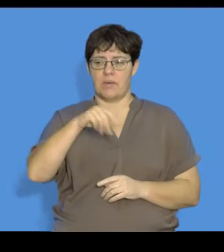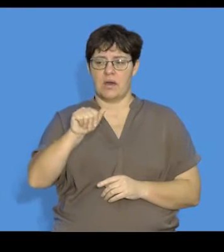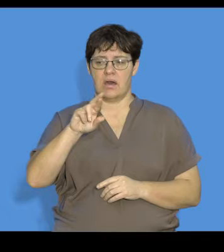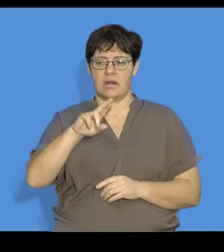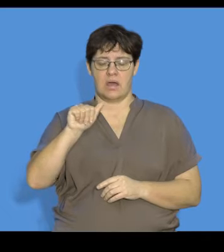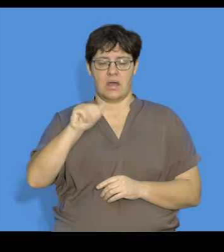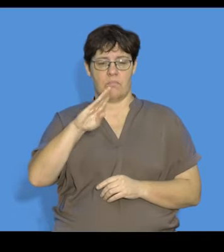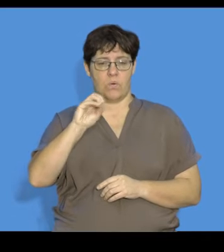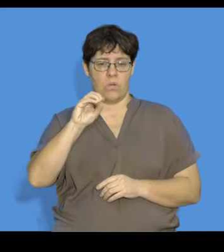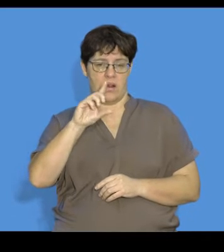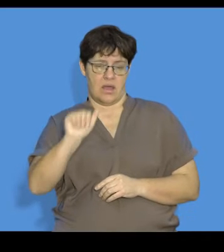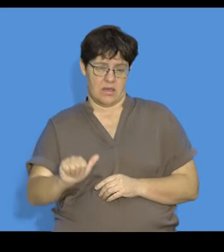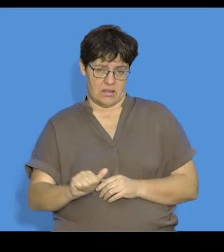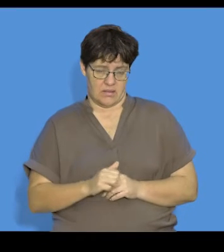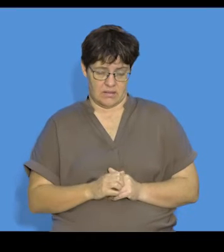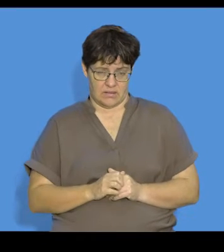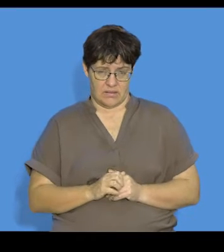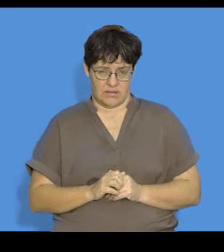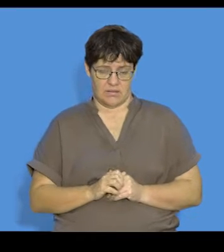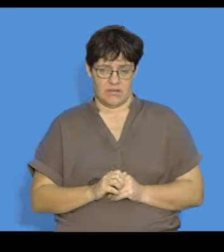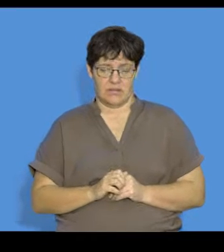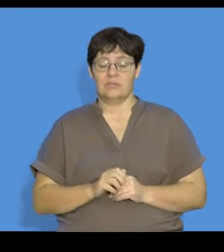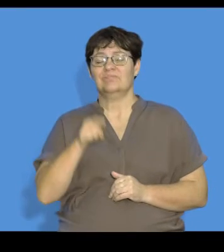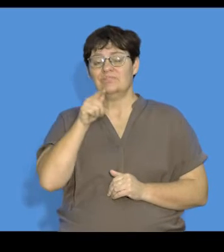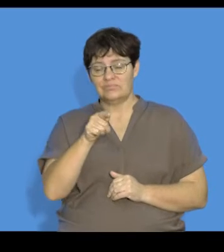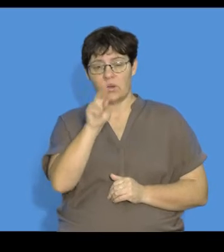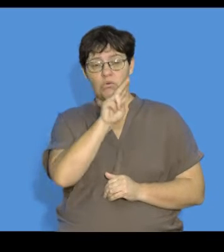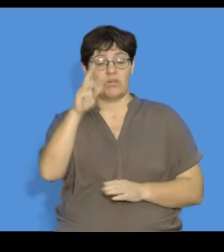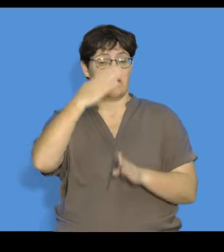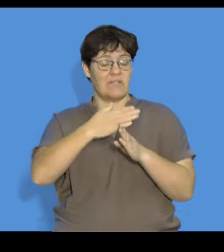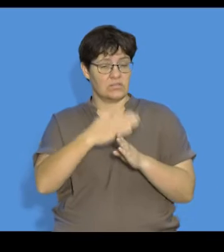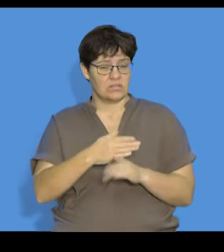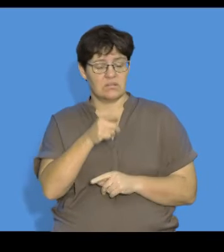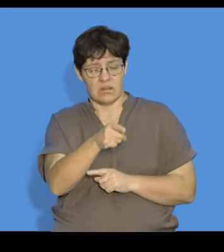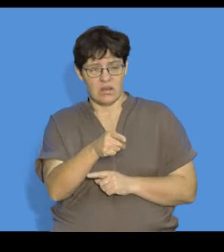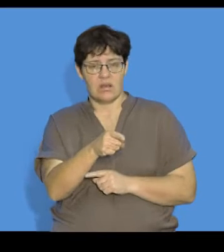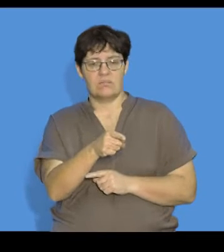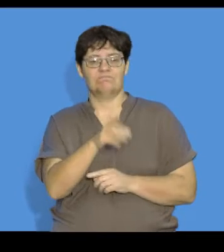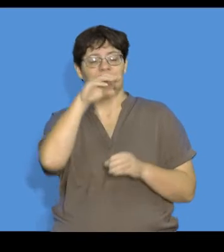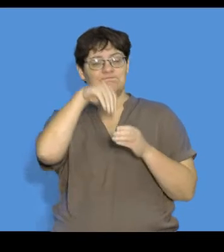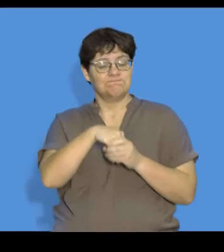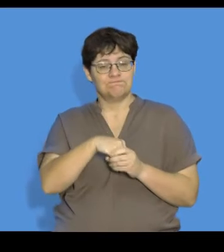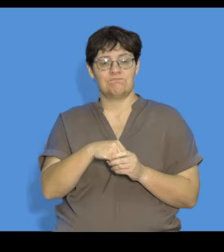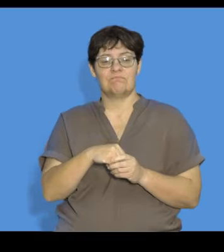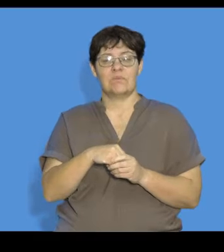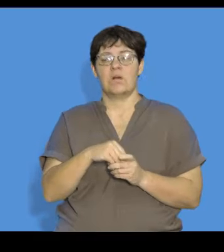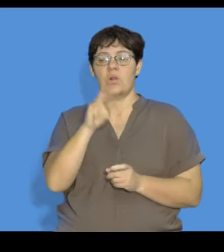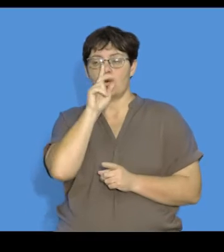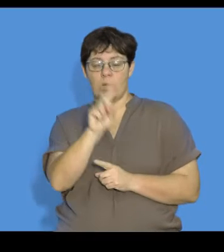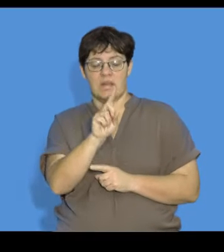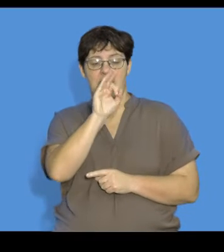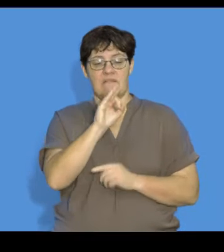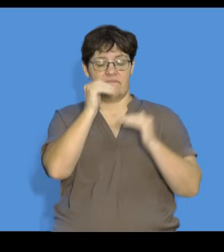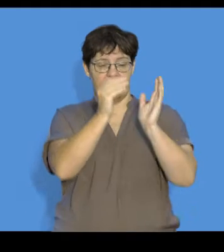a parabola. Also, the quadratic function can also be in the form f